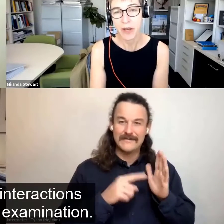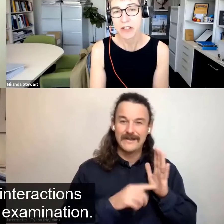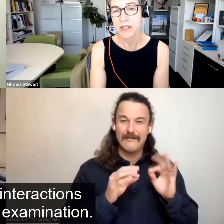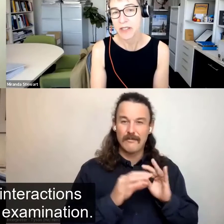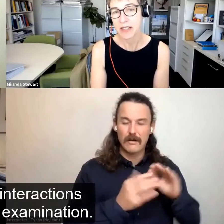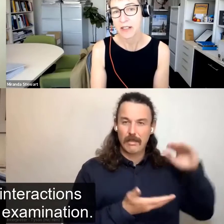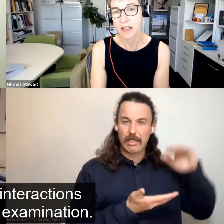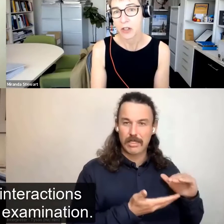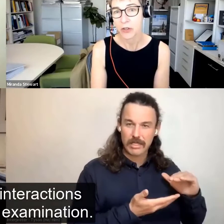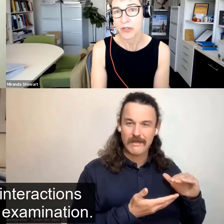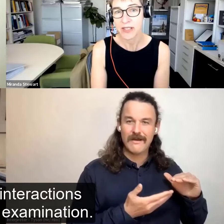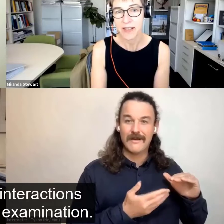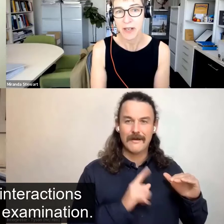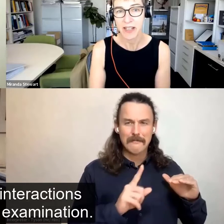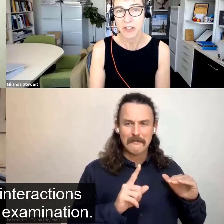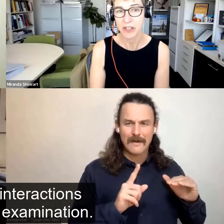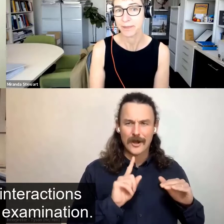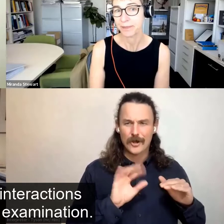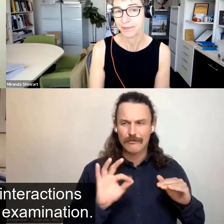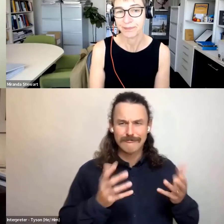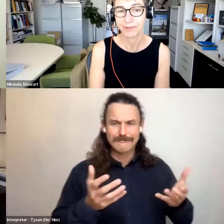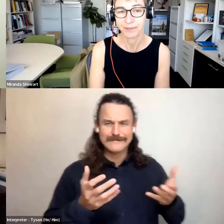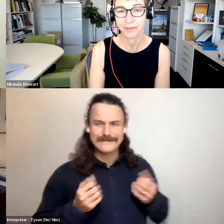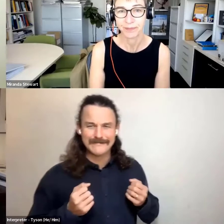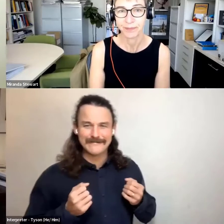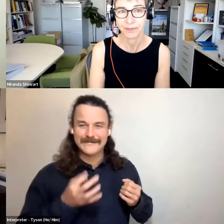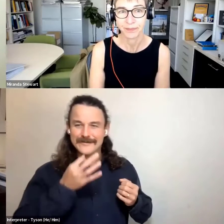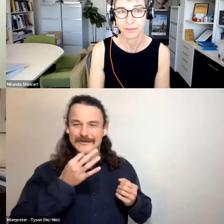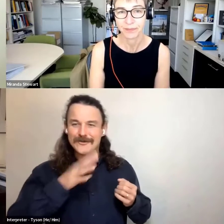these interactions need close examination.